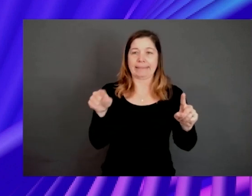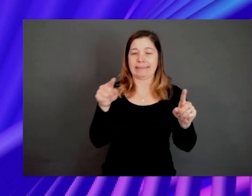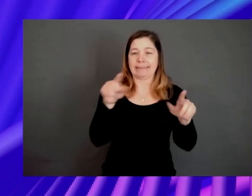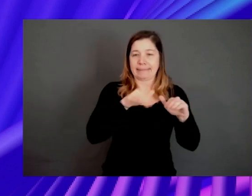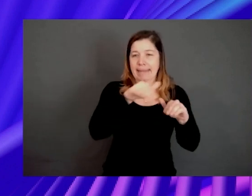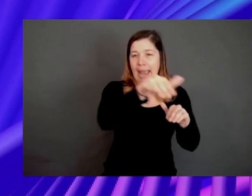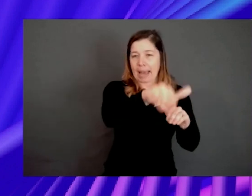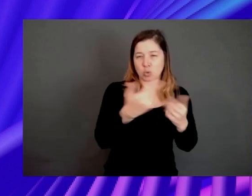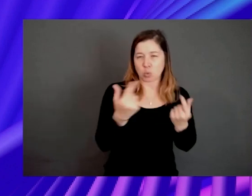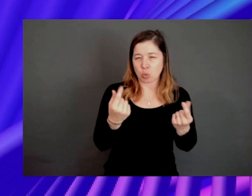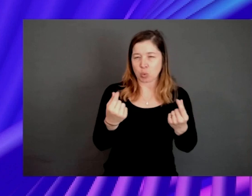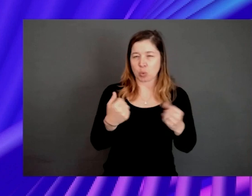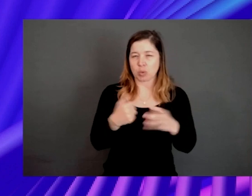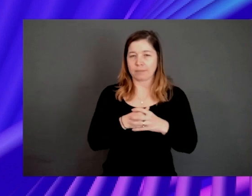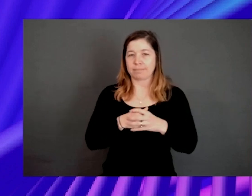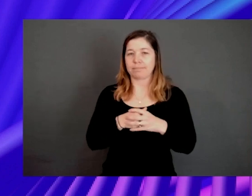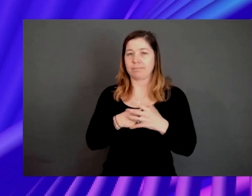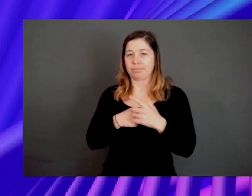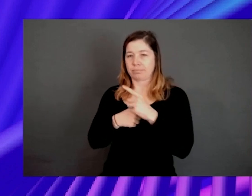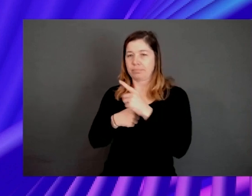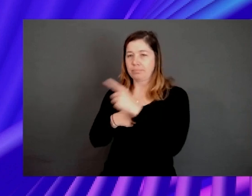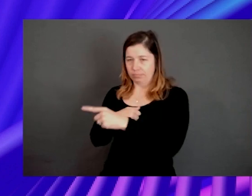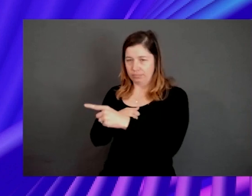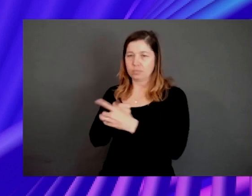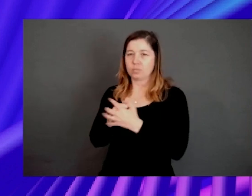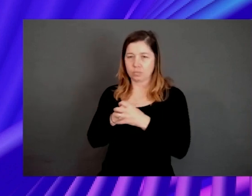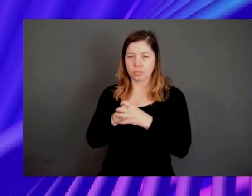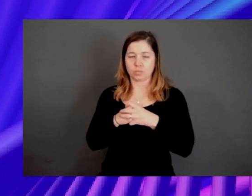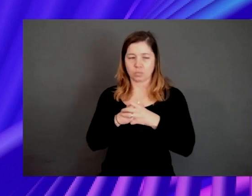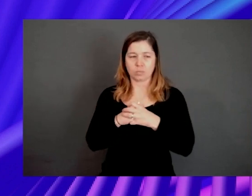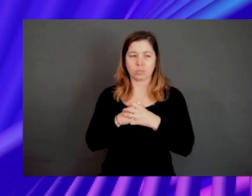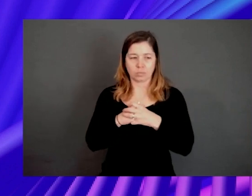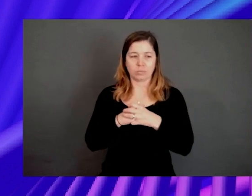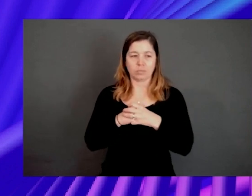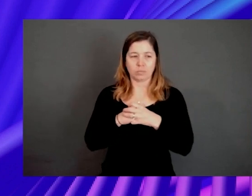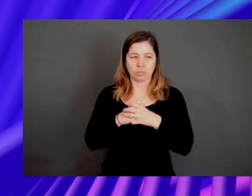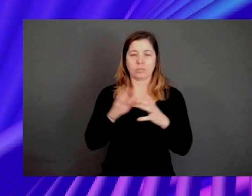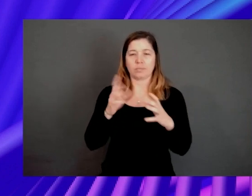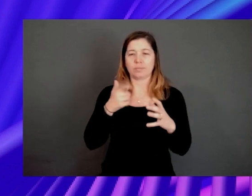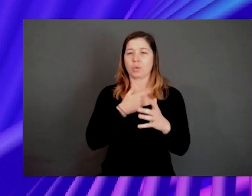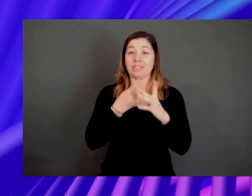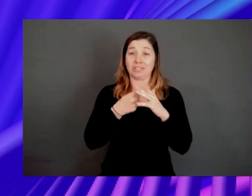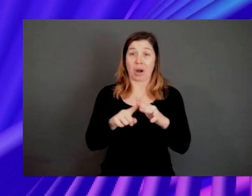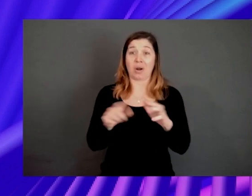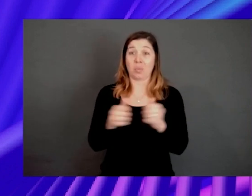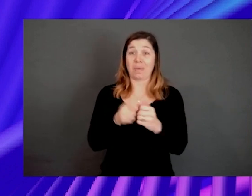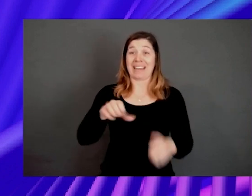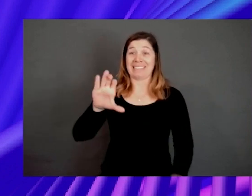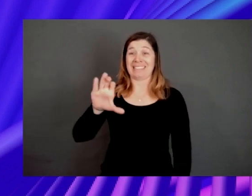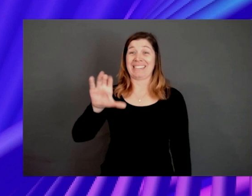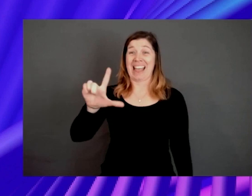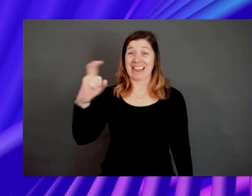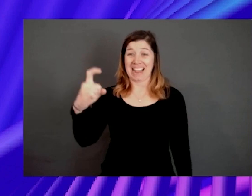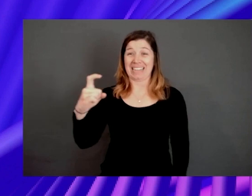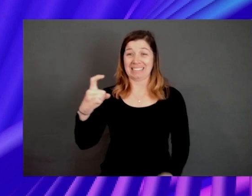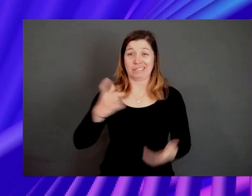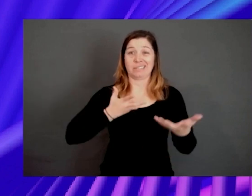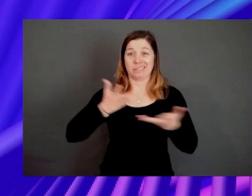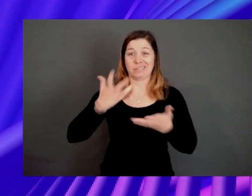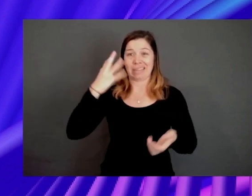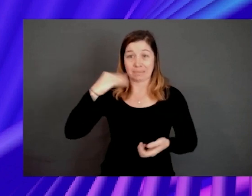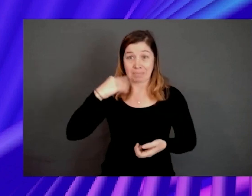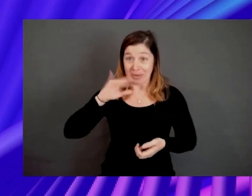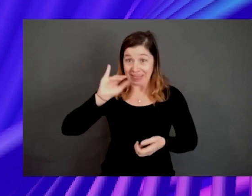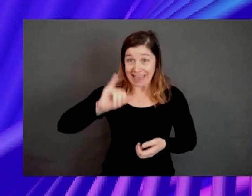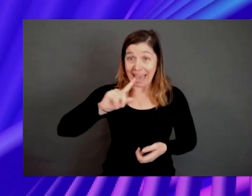so I mean that was again sort of the driving. Like we started with the CLI experience, and the CLI experience is interactive, but it also gave